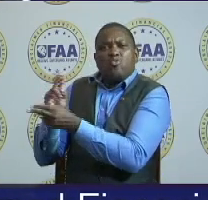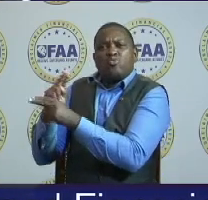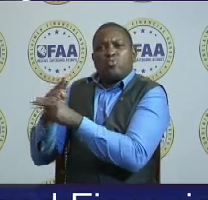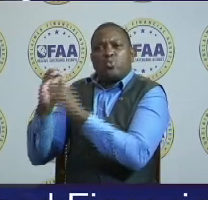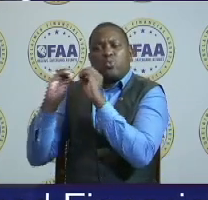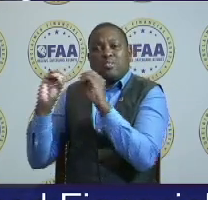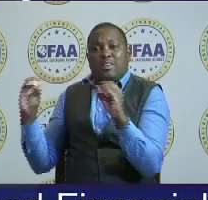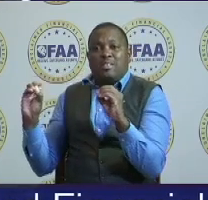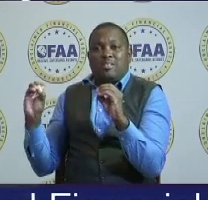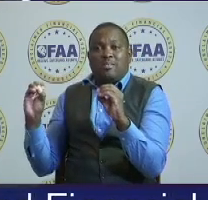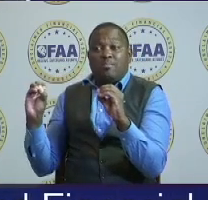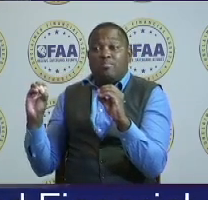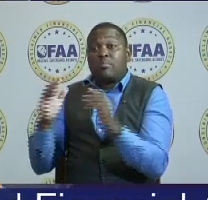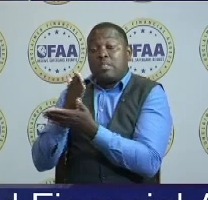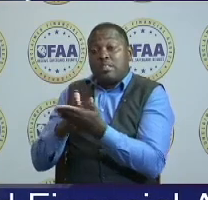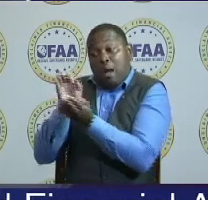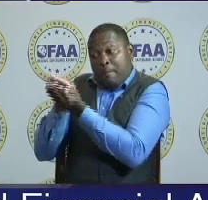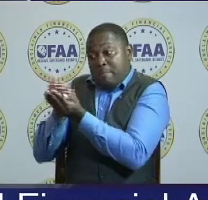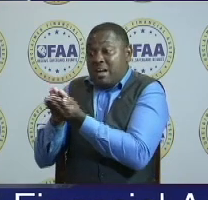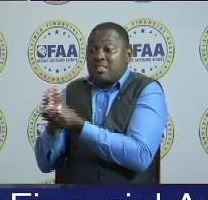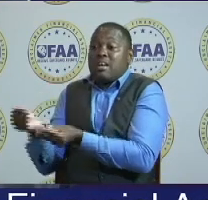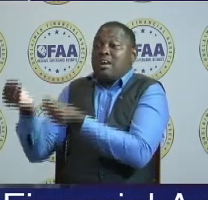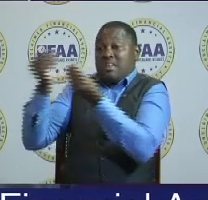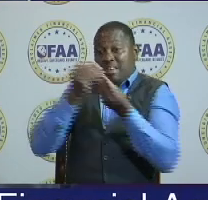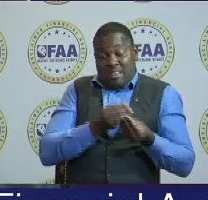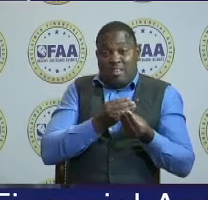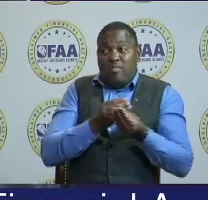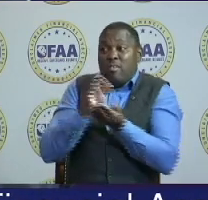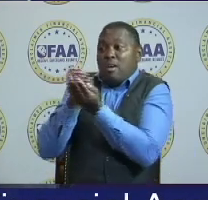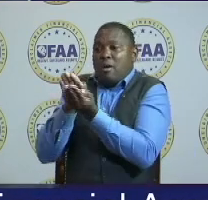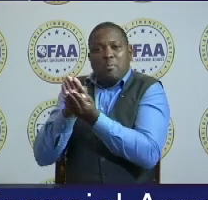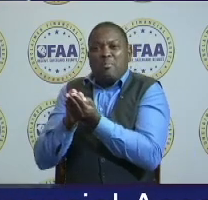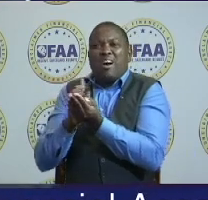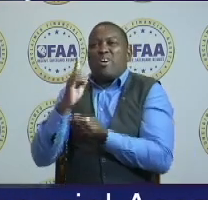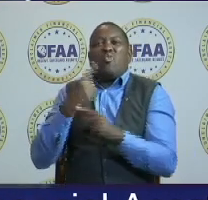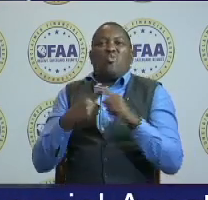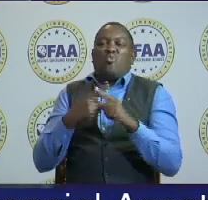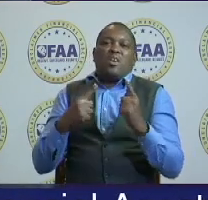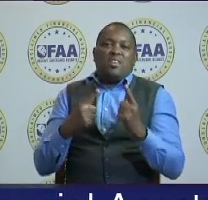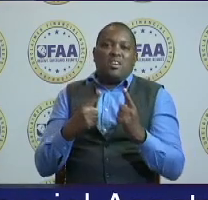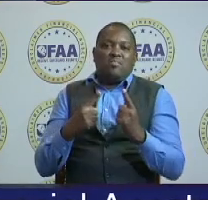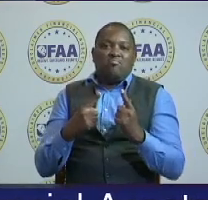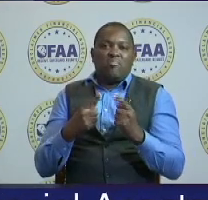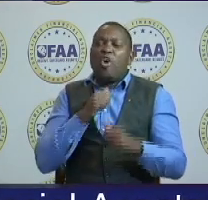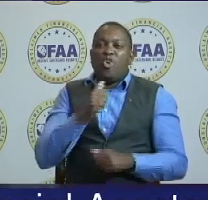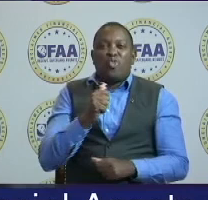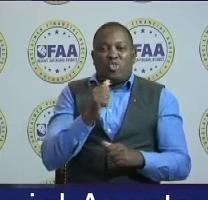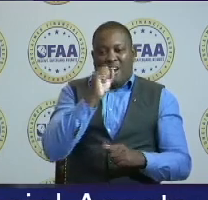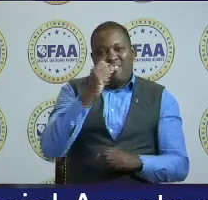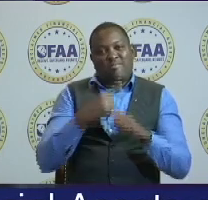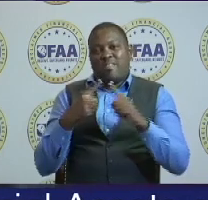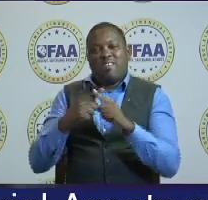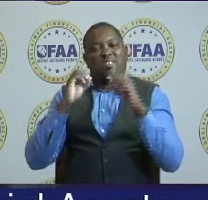some banks are giving us dormant accounts that are 1 year old instead of the full duration of 5 years. So we flag this when you're going